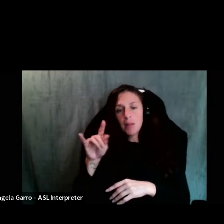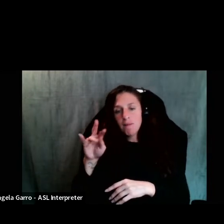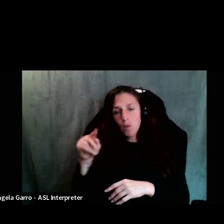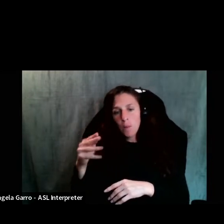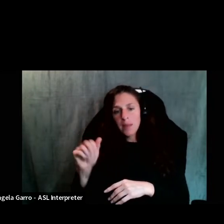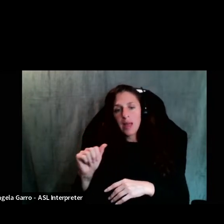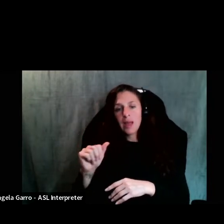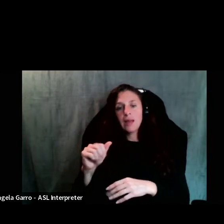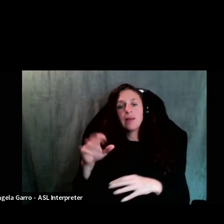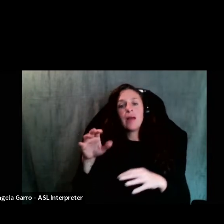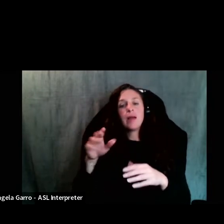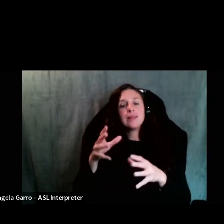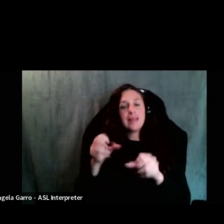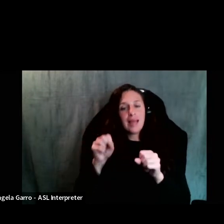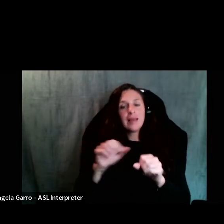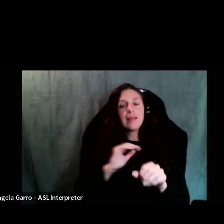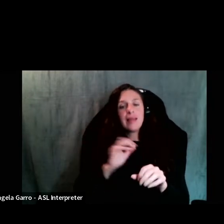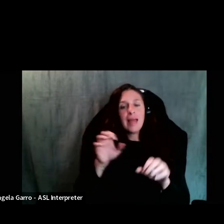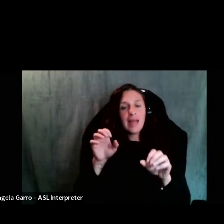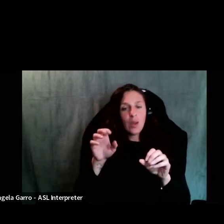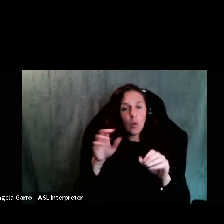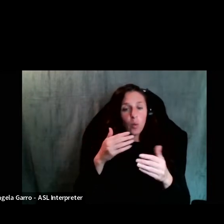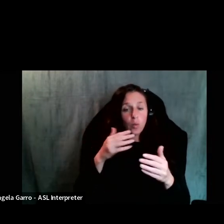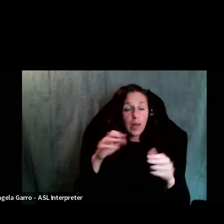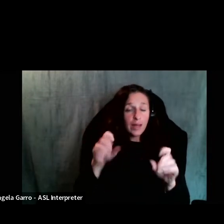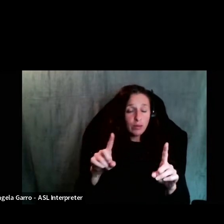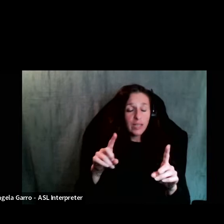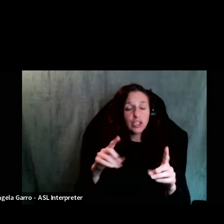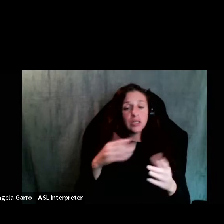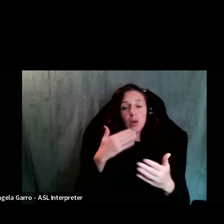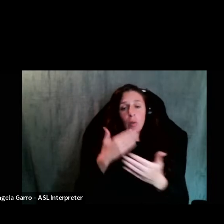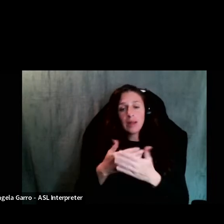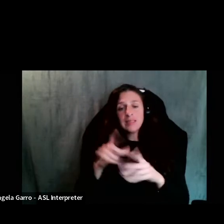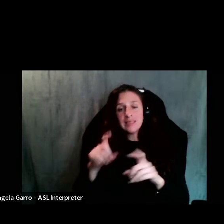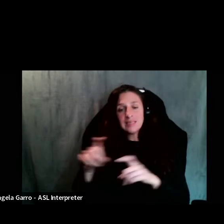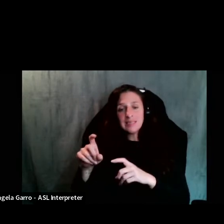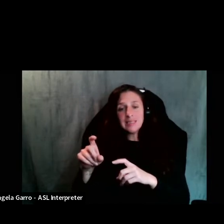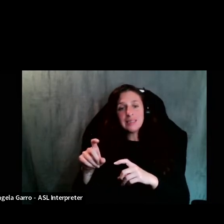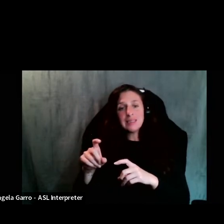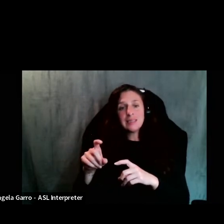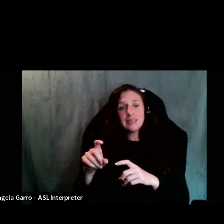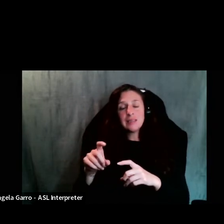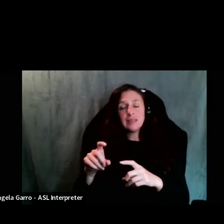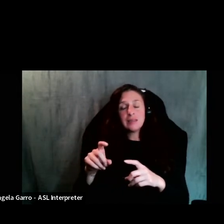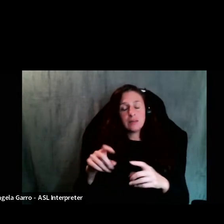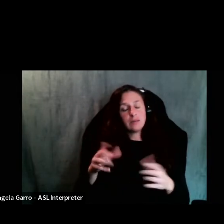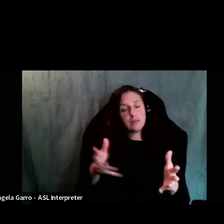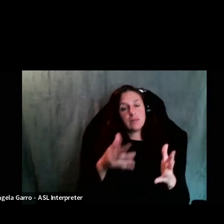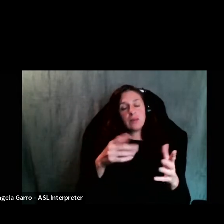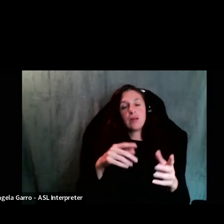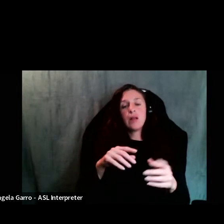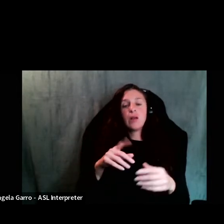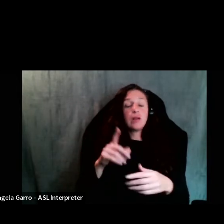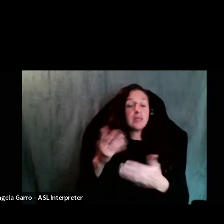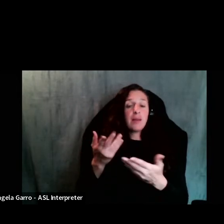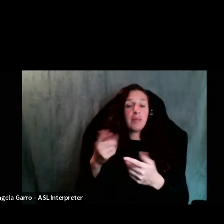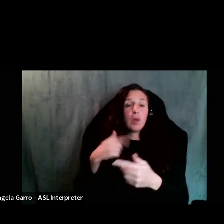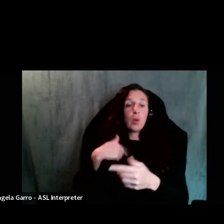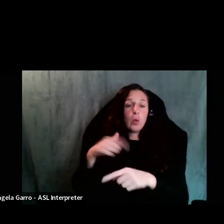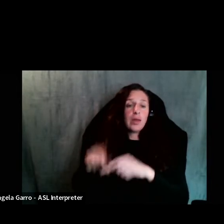of our children first, something that sadly can't be offered to the 6,000 dead children in Gaza and many more that are trapped under